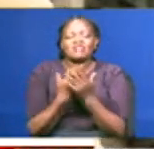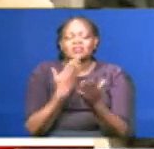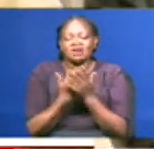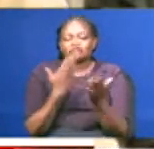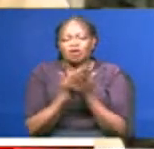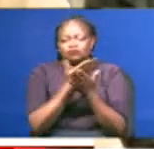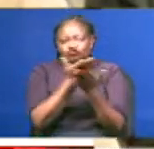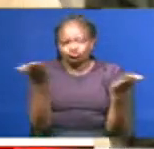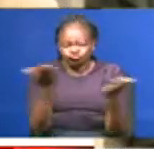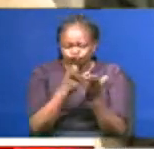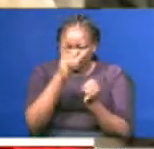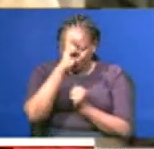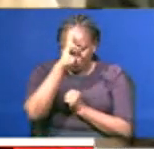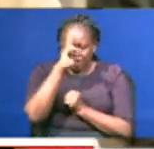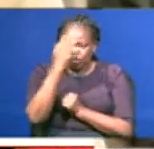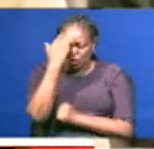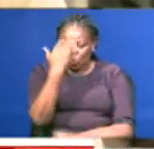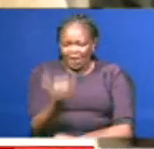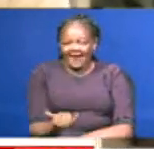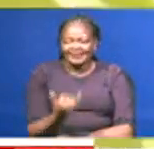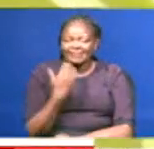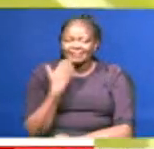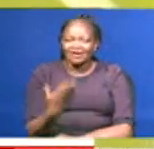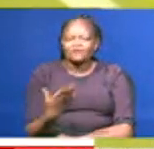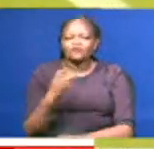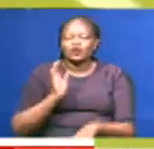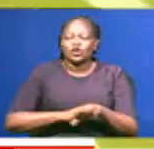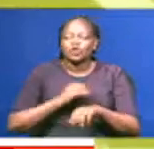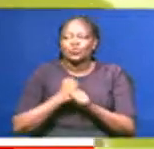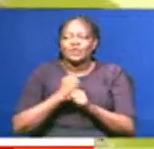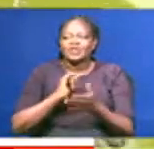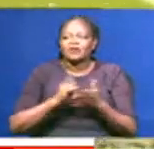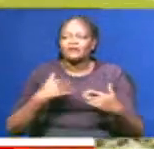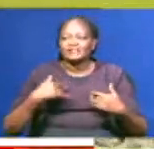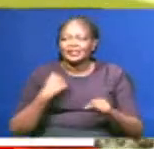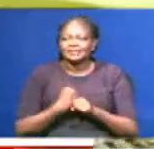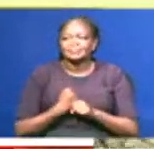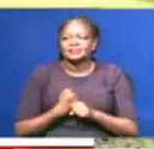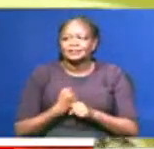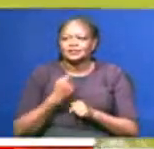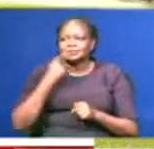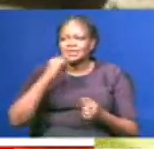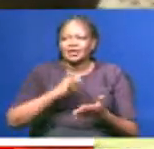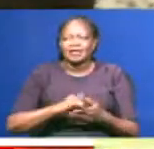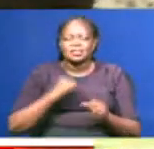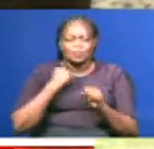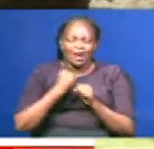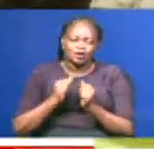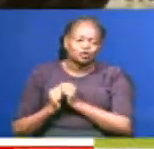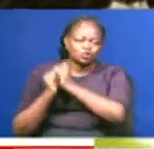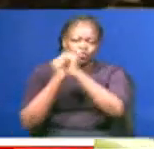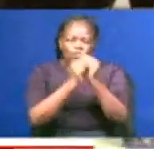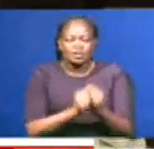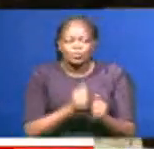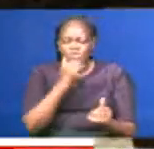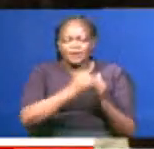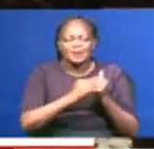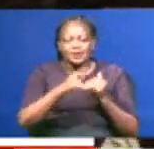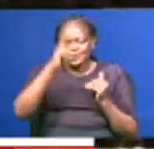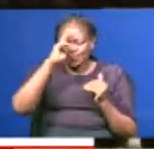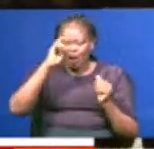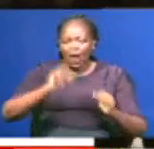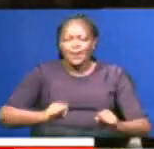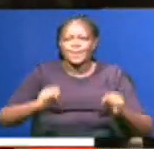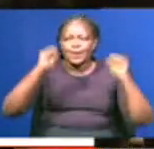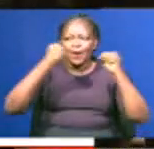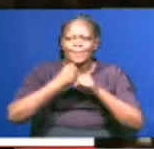afisa yetu wa polisi, asante sana kwa kazi ambayo mmefanya. Police now say that they are working hand in hand with neighboring police commanders to ensure